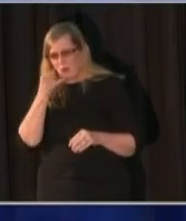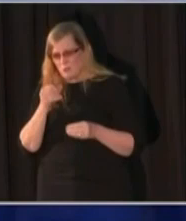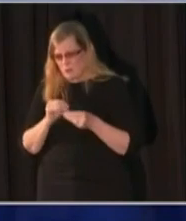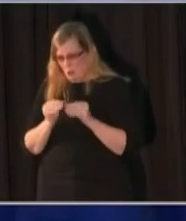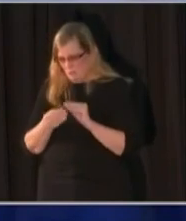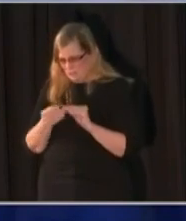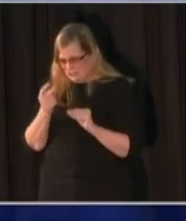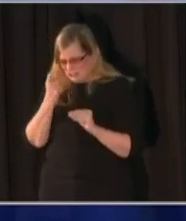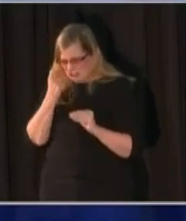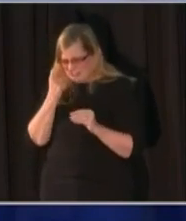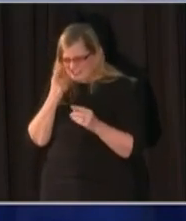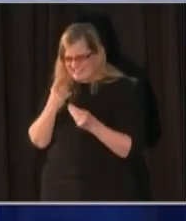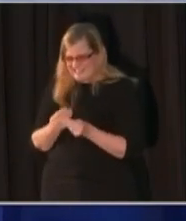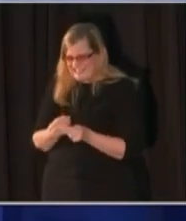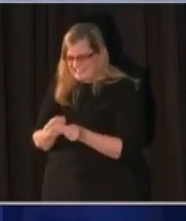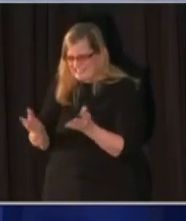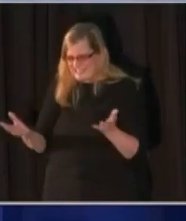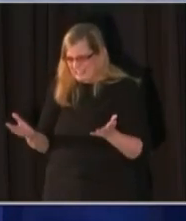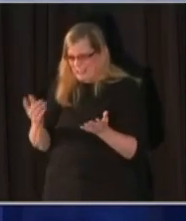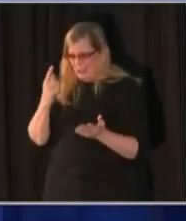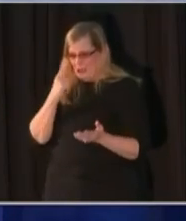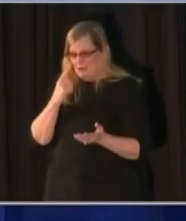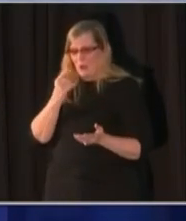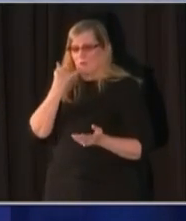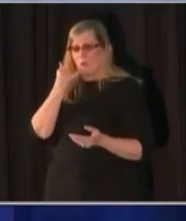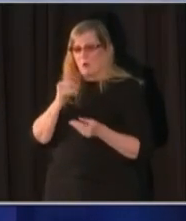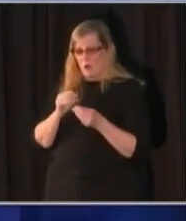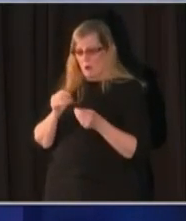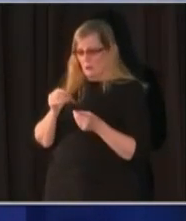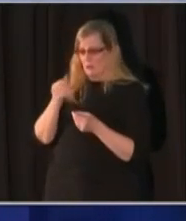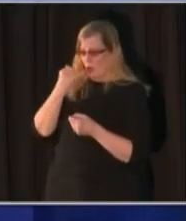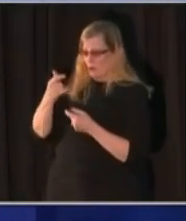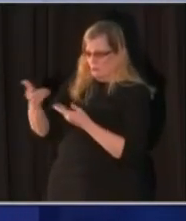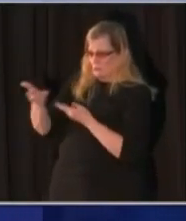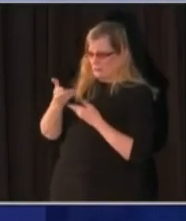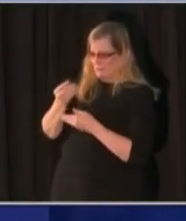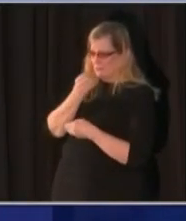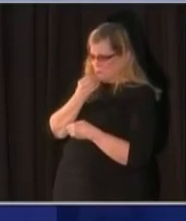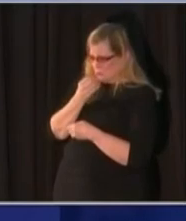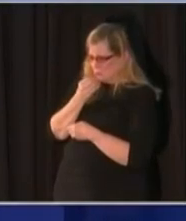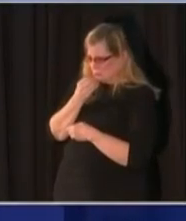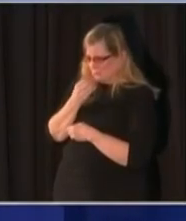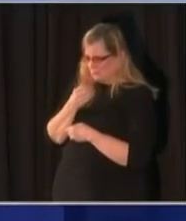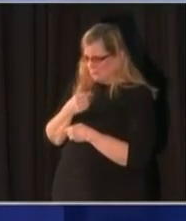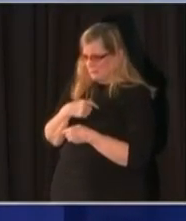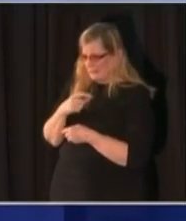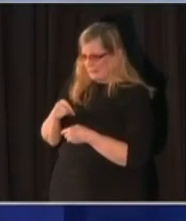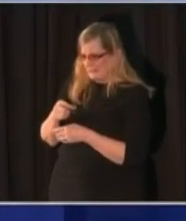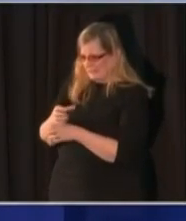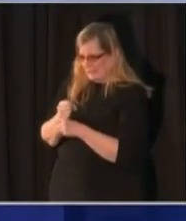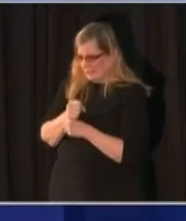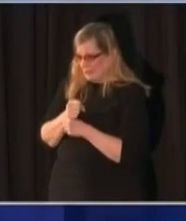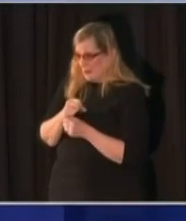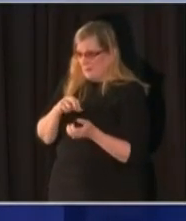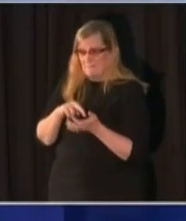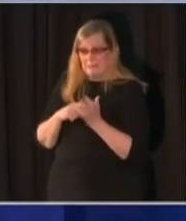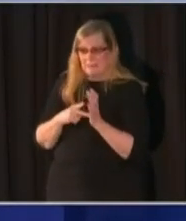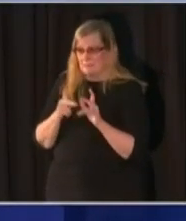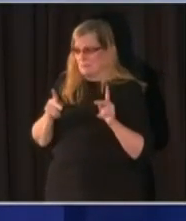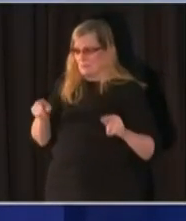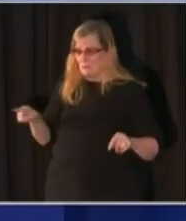having difficulty getting access to food or essential items. So is this like people with disabilities who would have a hard time leaving the home, or just